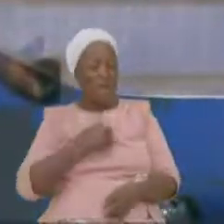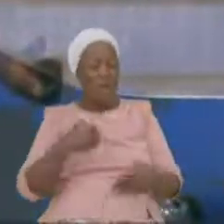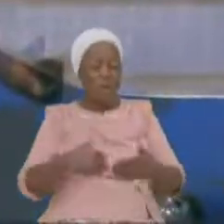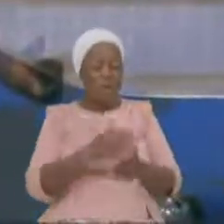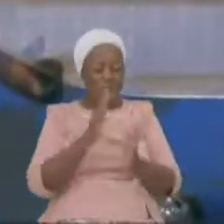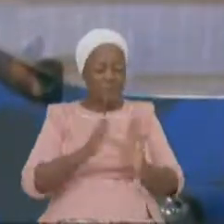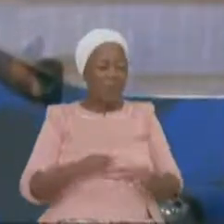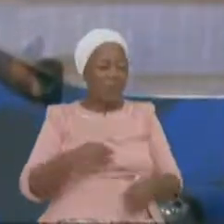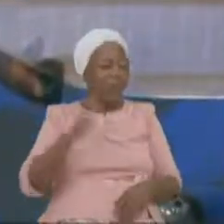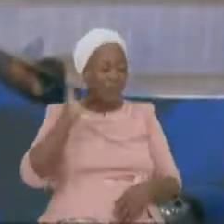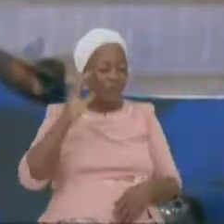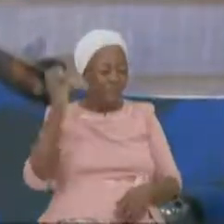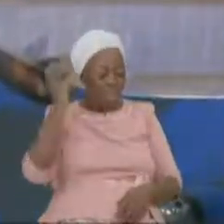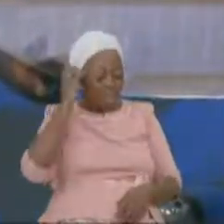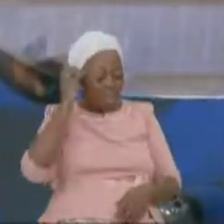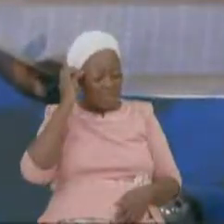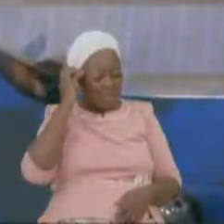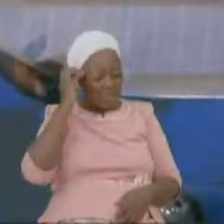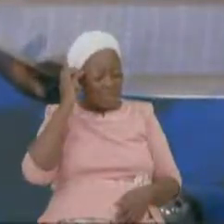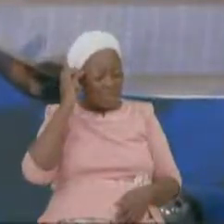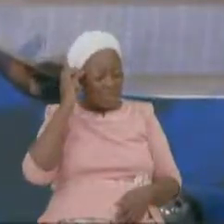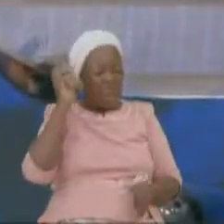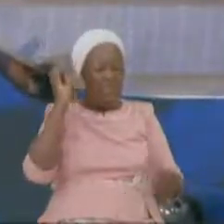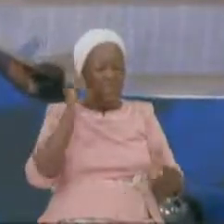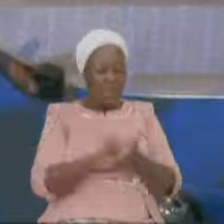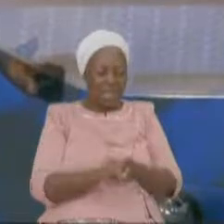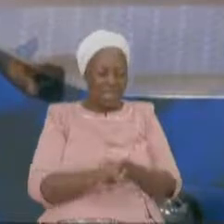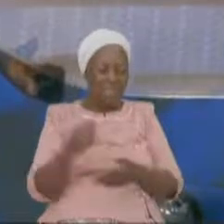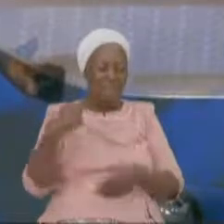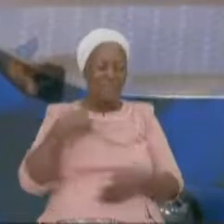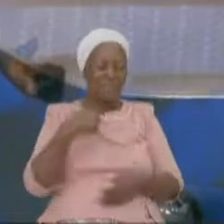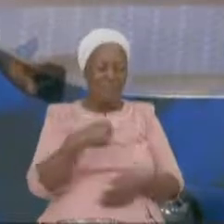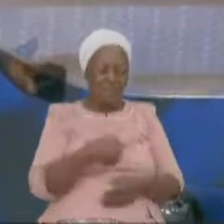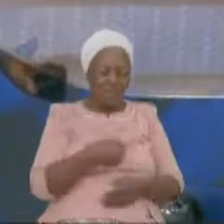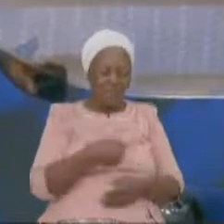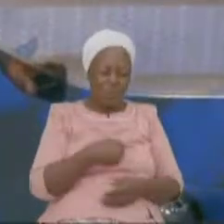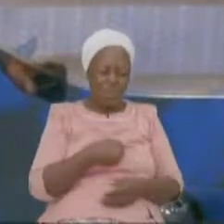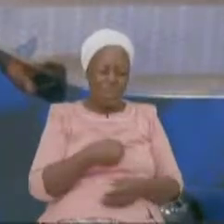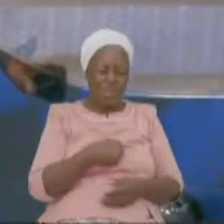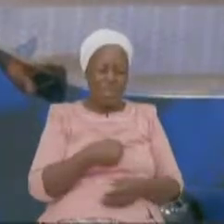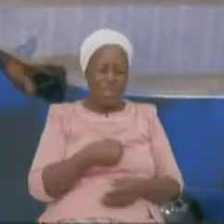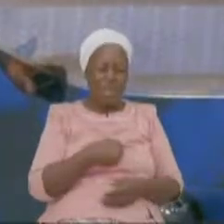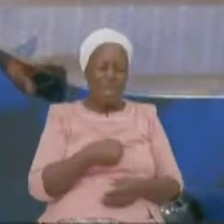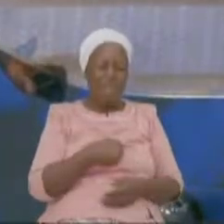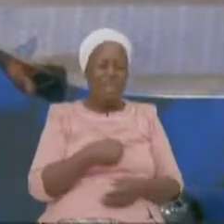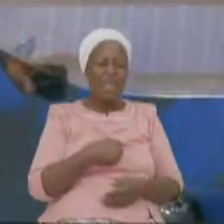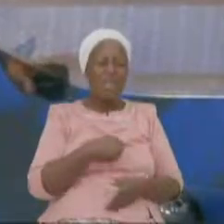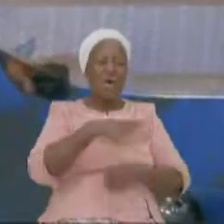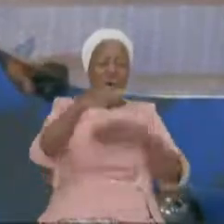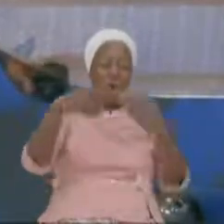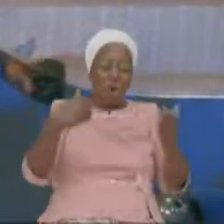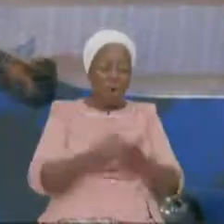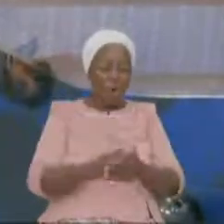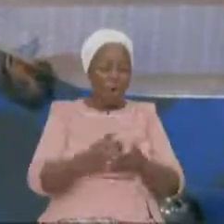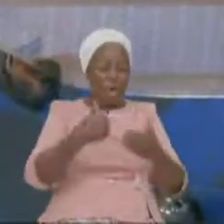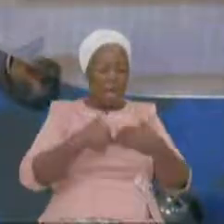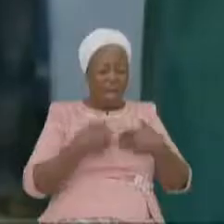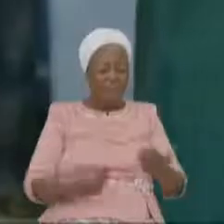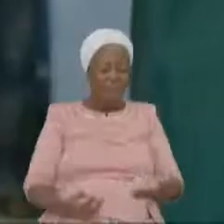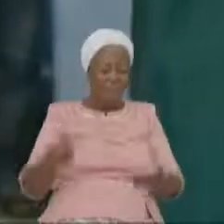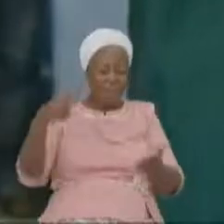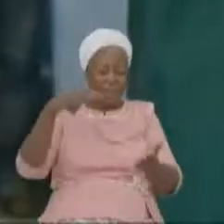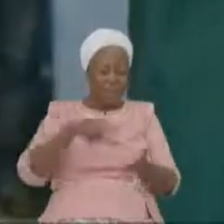swear here that we one and all have risen from the